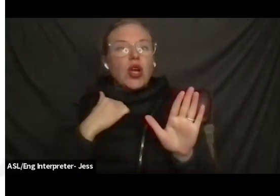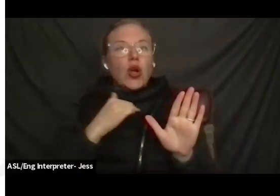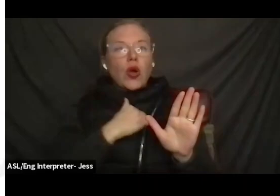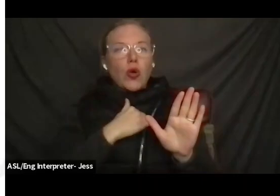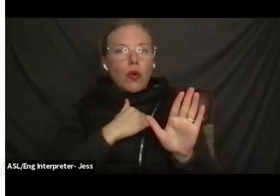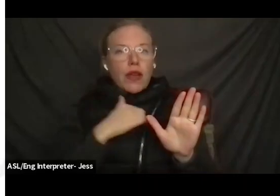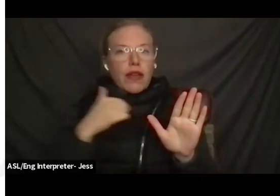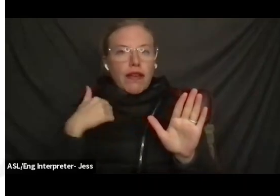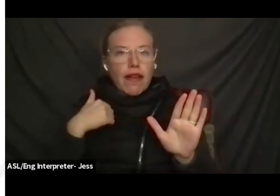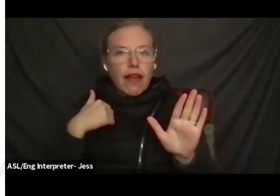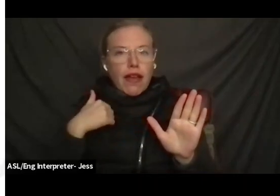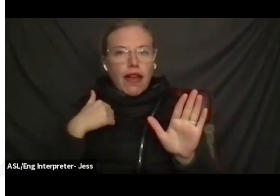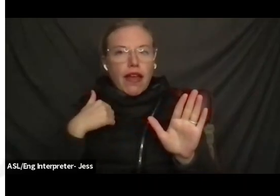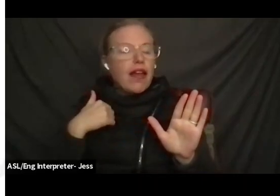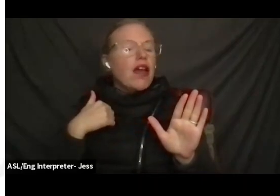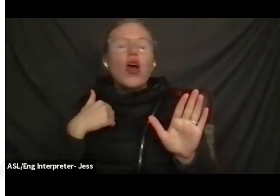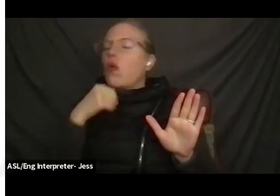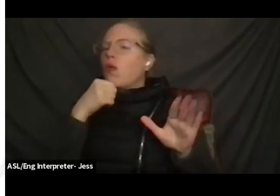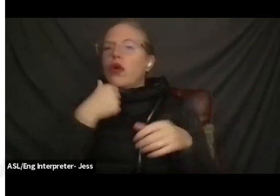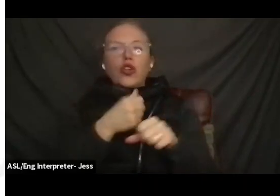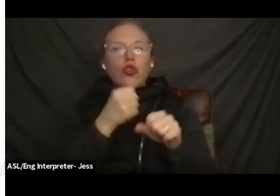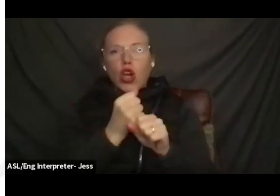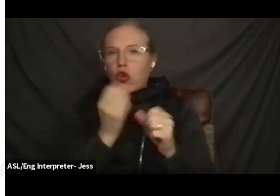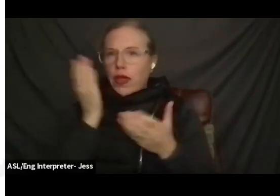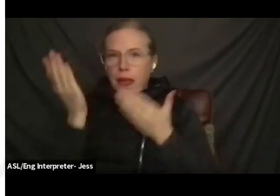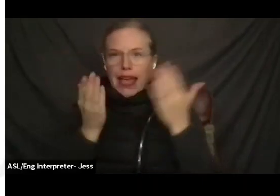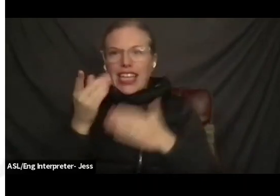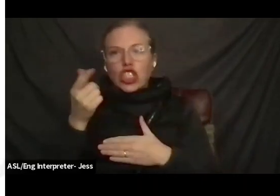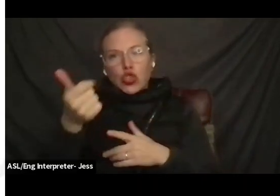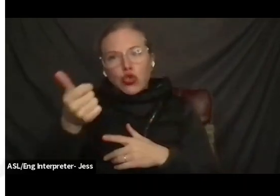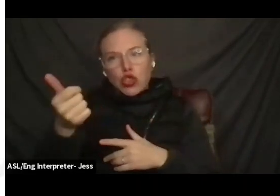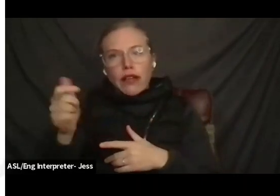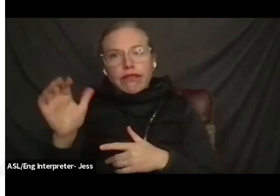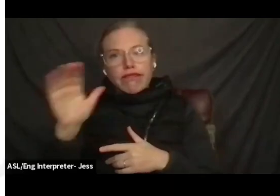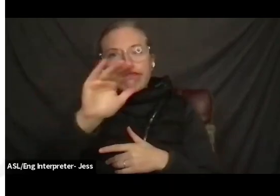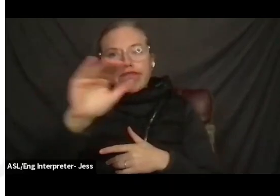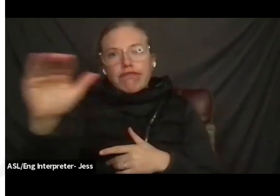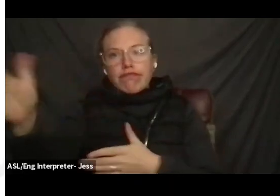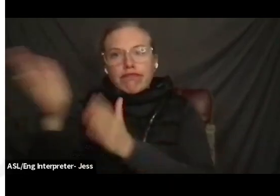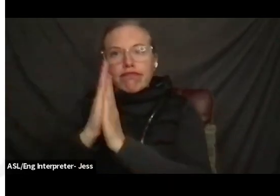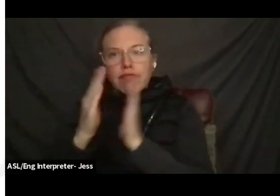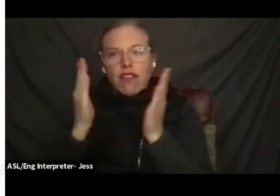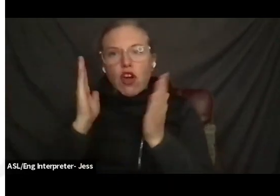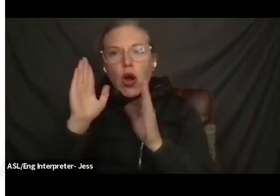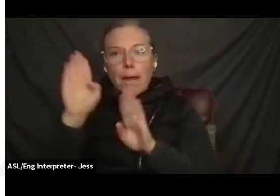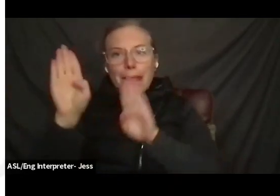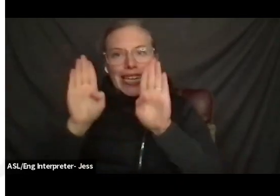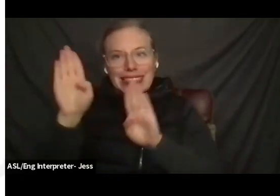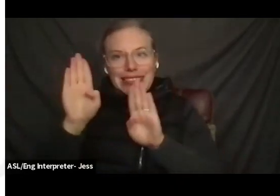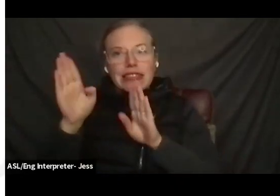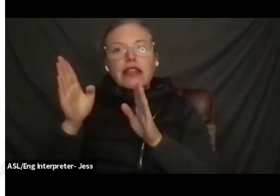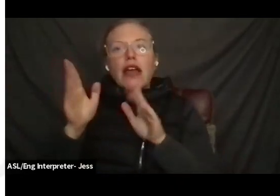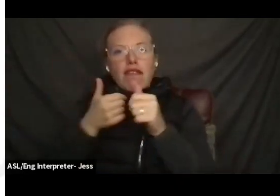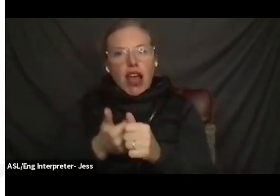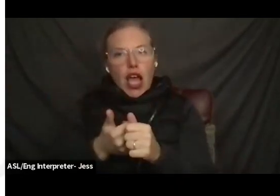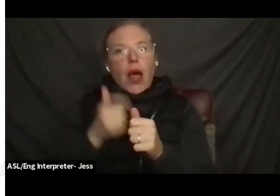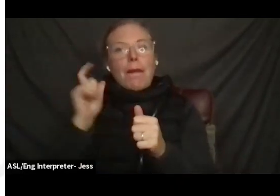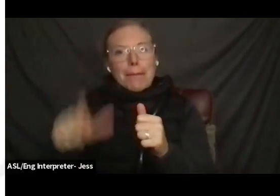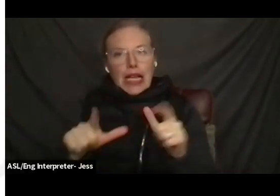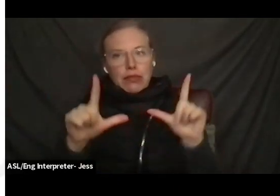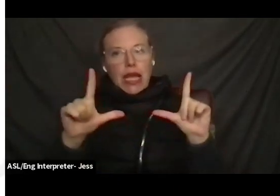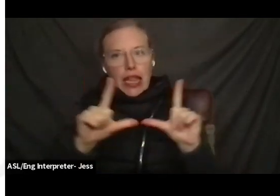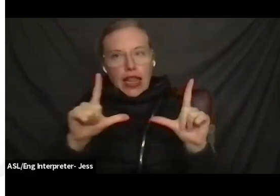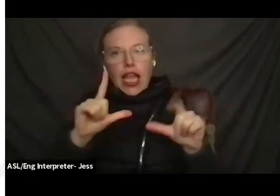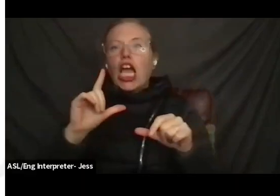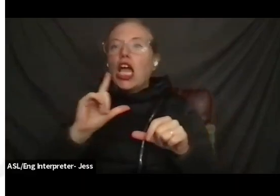RD. We do not create the bids. You go out and you get bids, and then we go by them. They have to be a licensed and